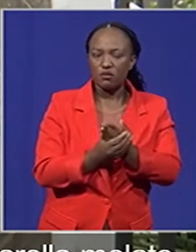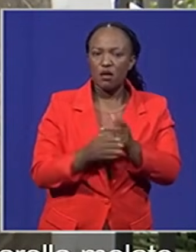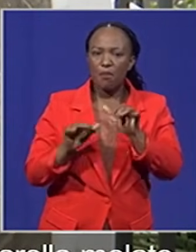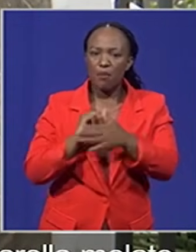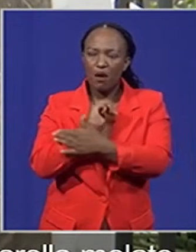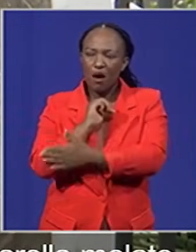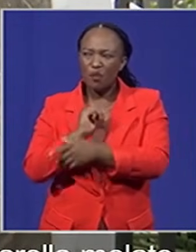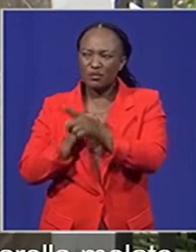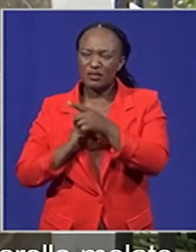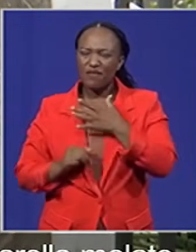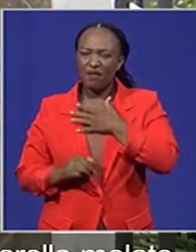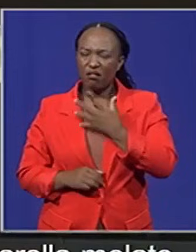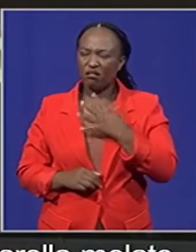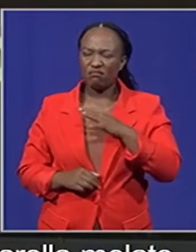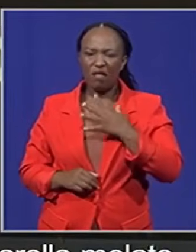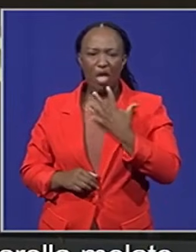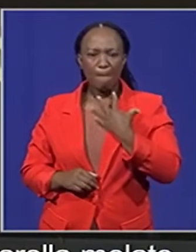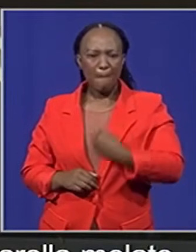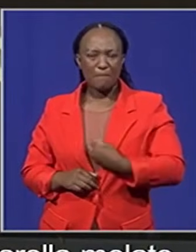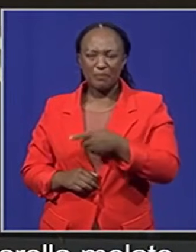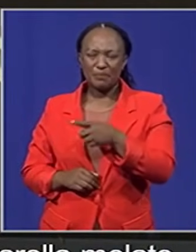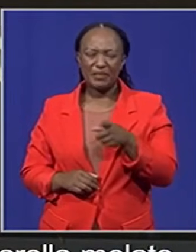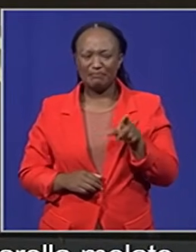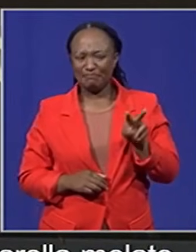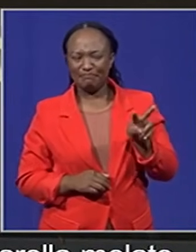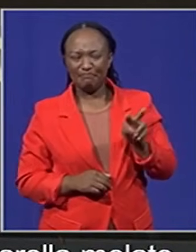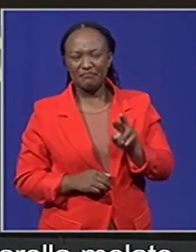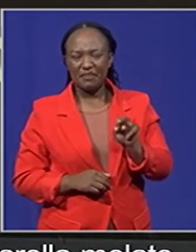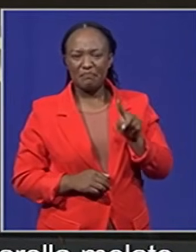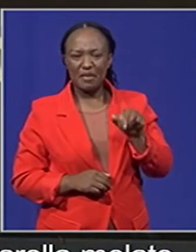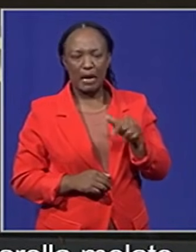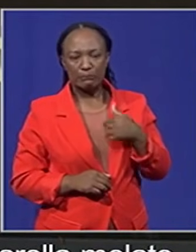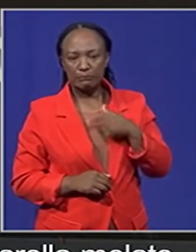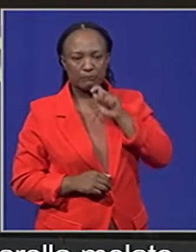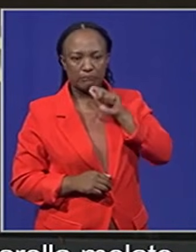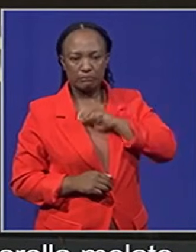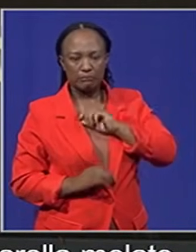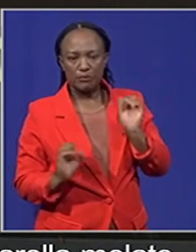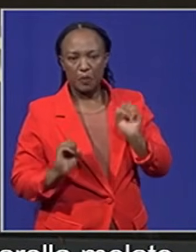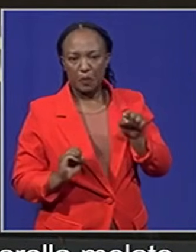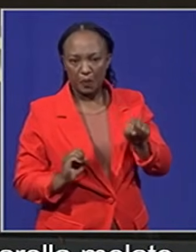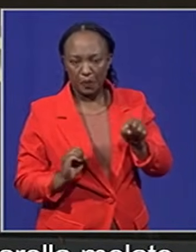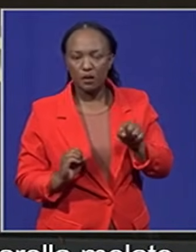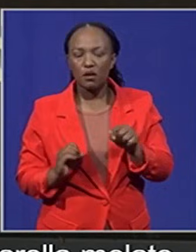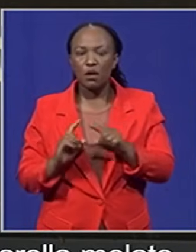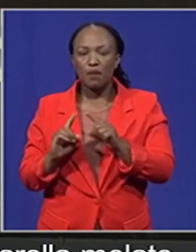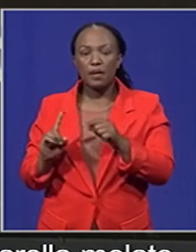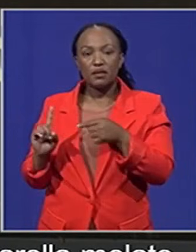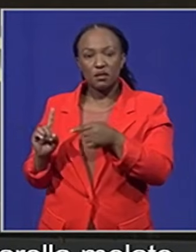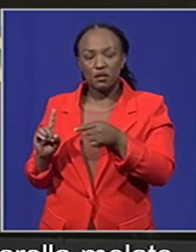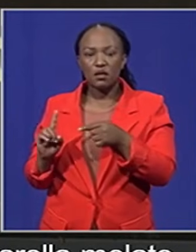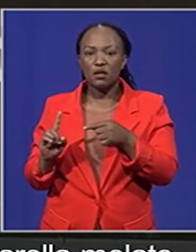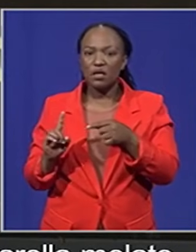se kgobege marapo le go se tlhole se tshepa NPA. Batohi wa mogetse gore merero eo ga ya tsholwa